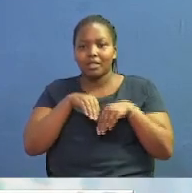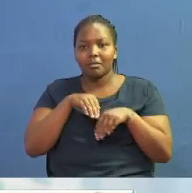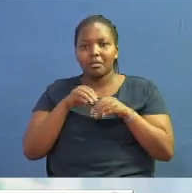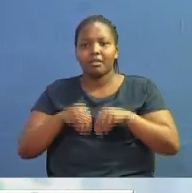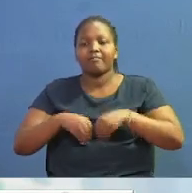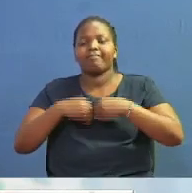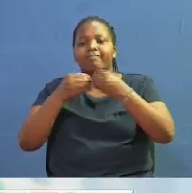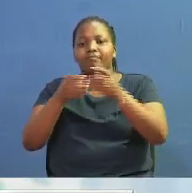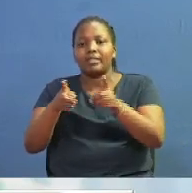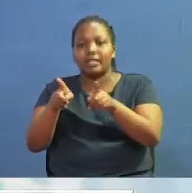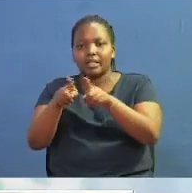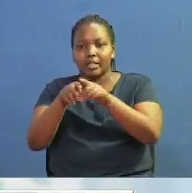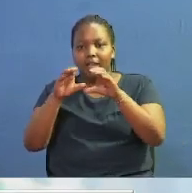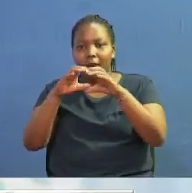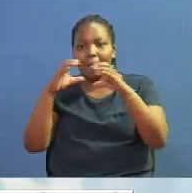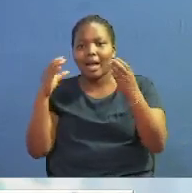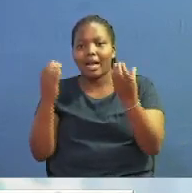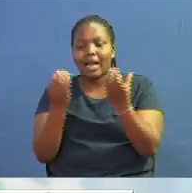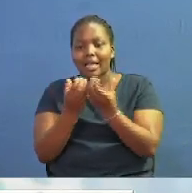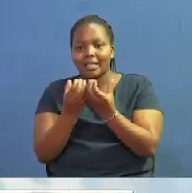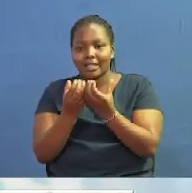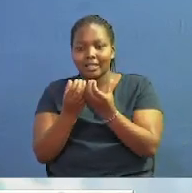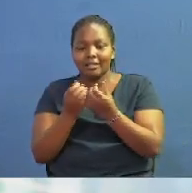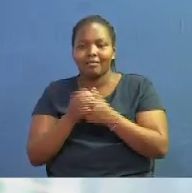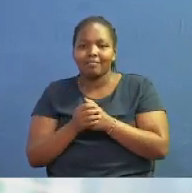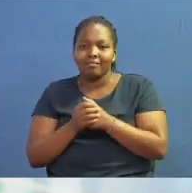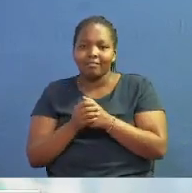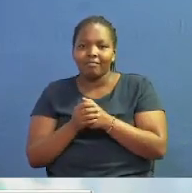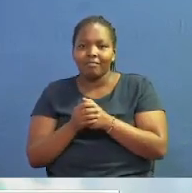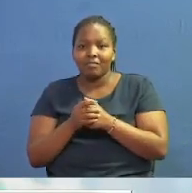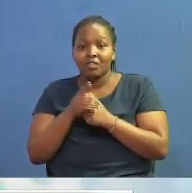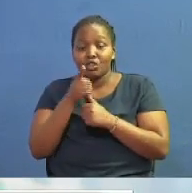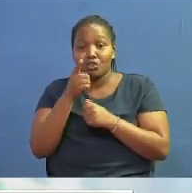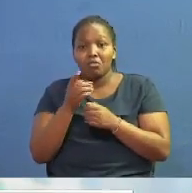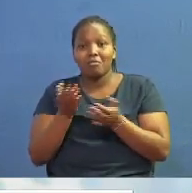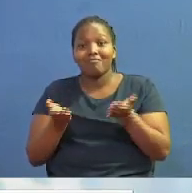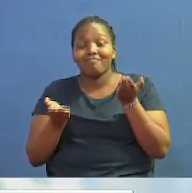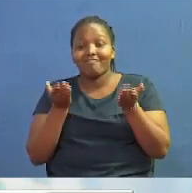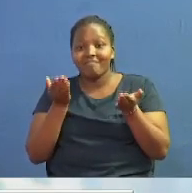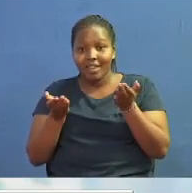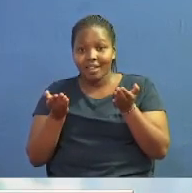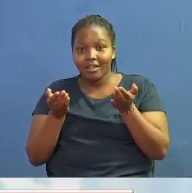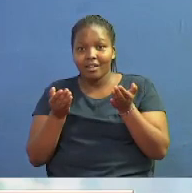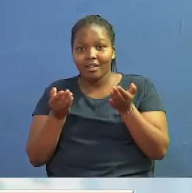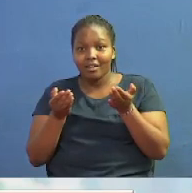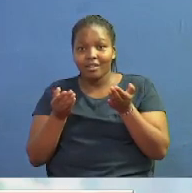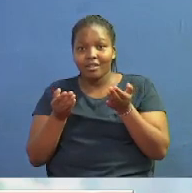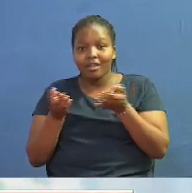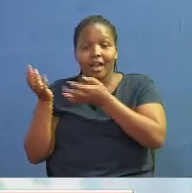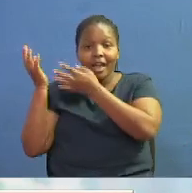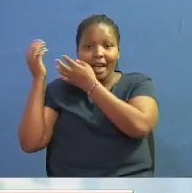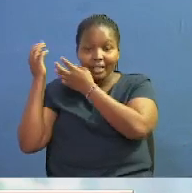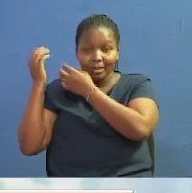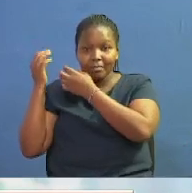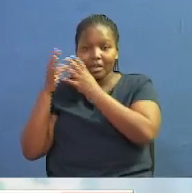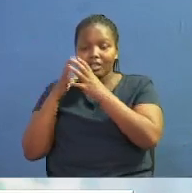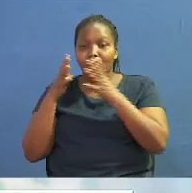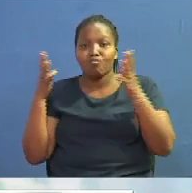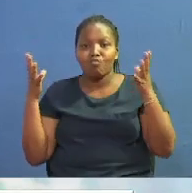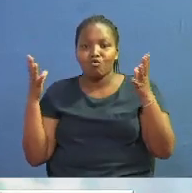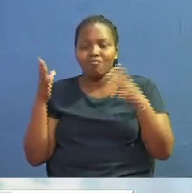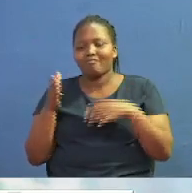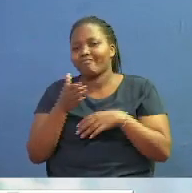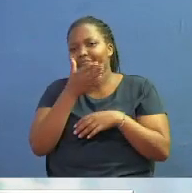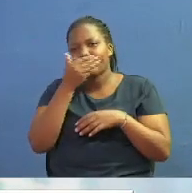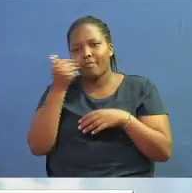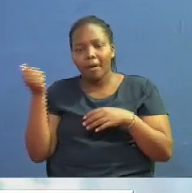class with persons without disabilities, you might expect better results from the persons with disabilities. Right. I